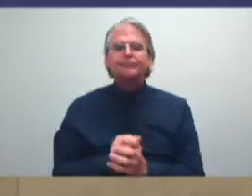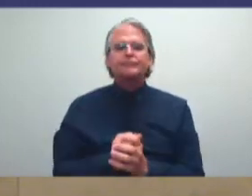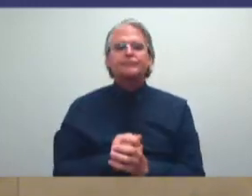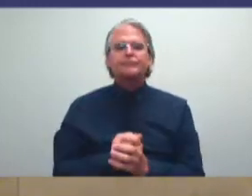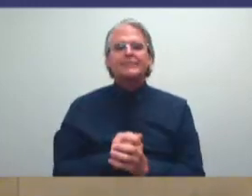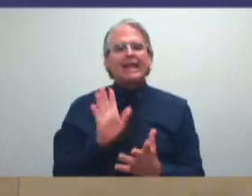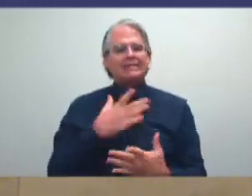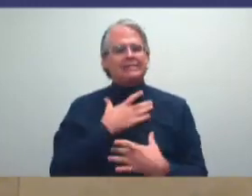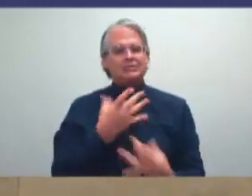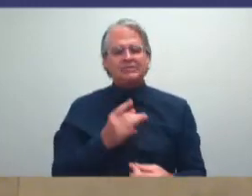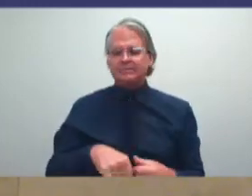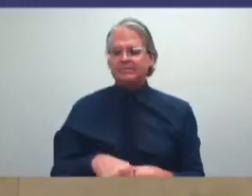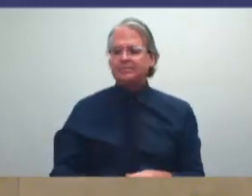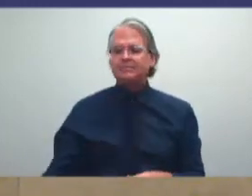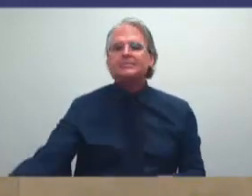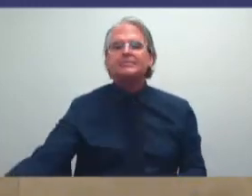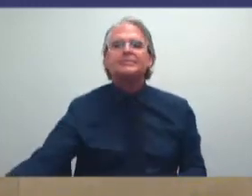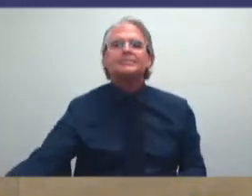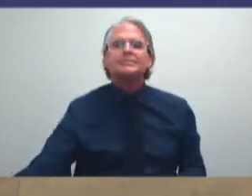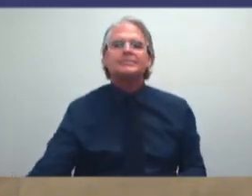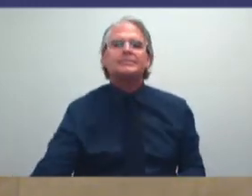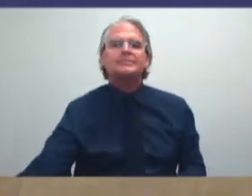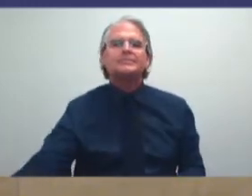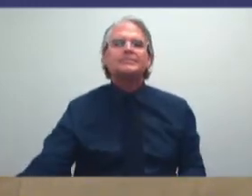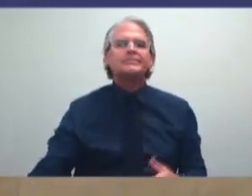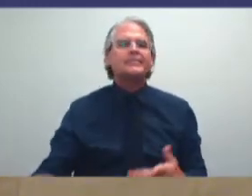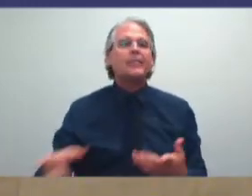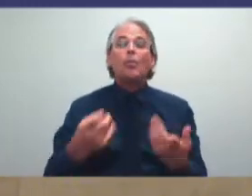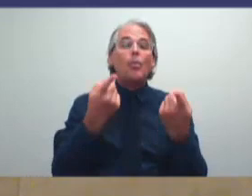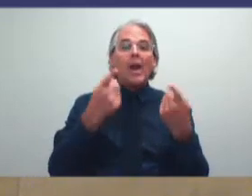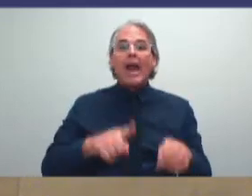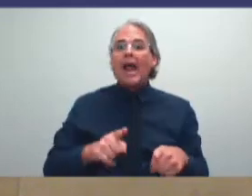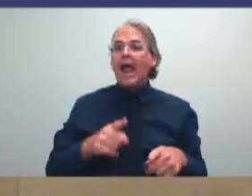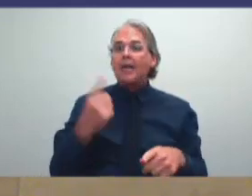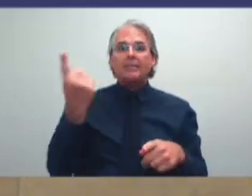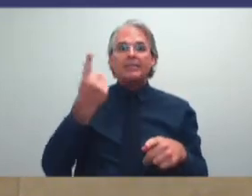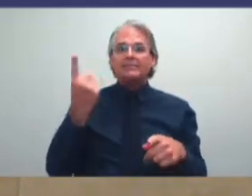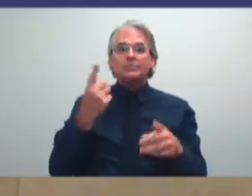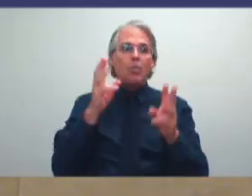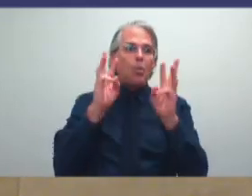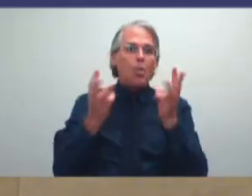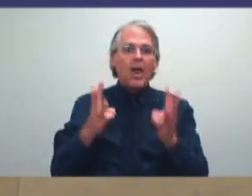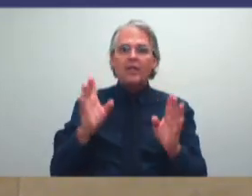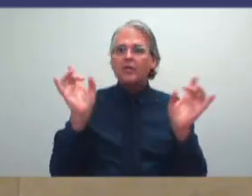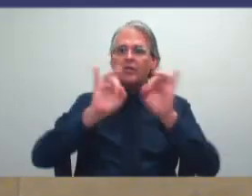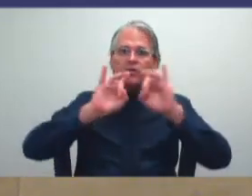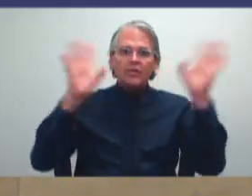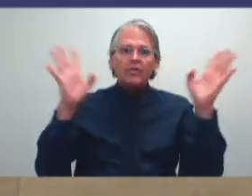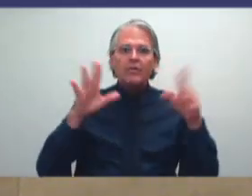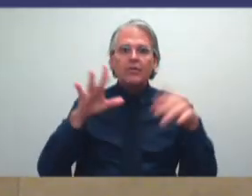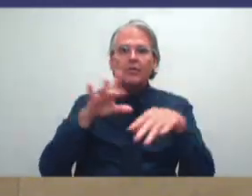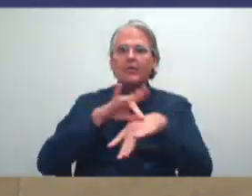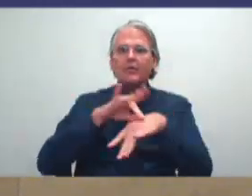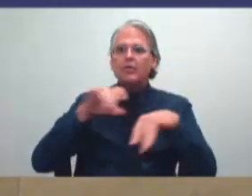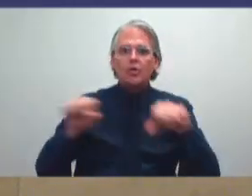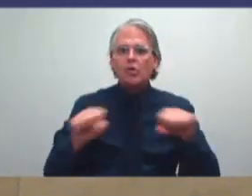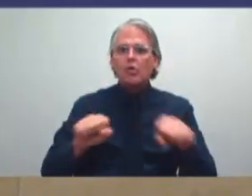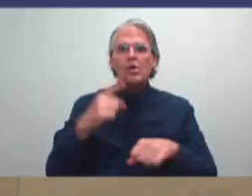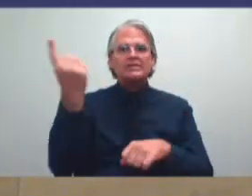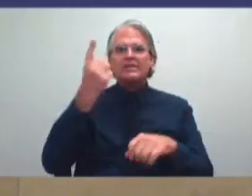of natural disasters or things of large magnitude, we really typically tend to rely on our public safety,